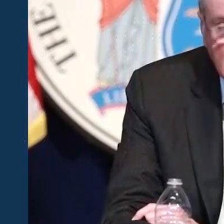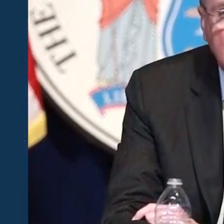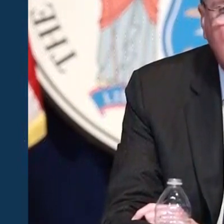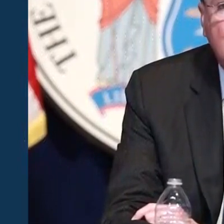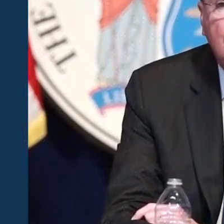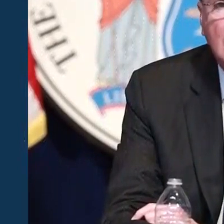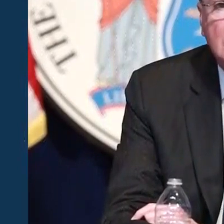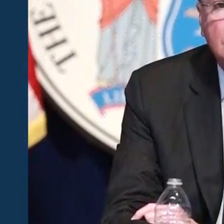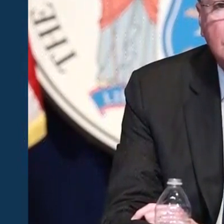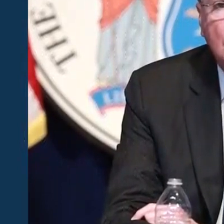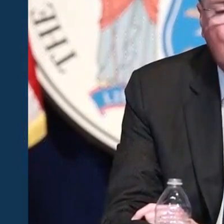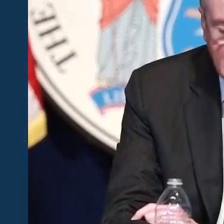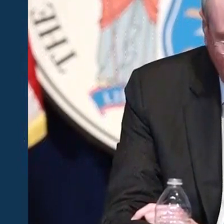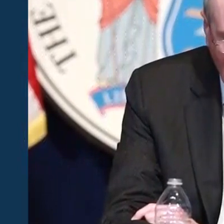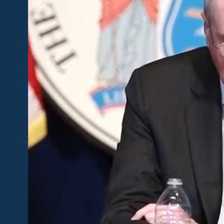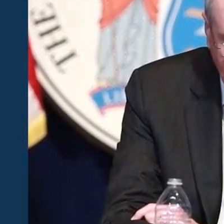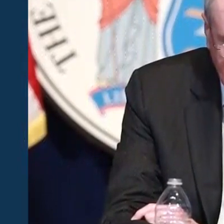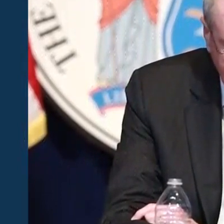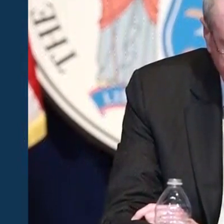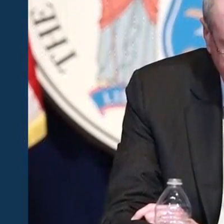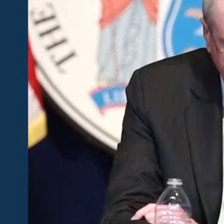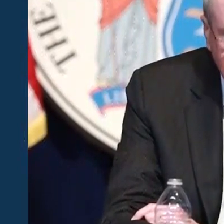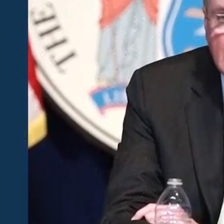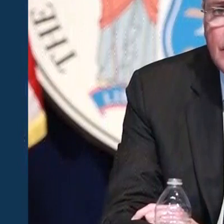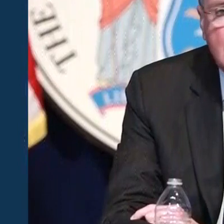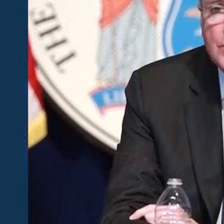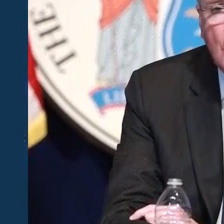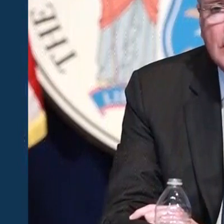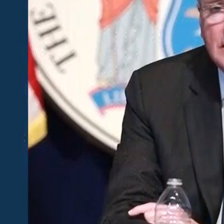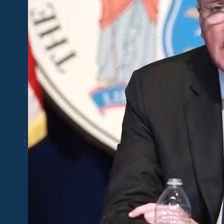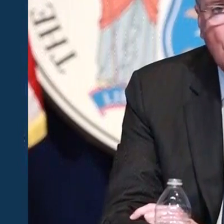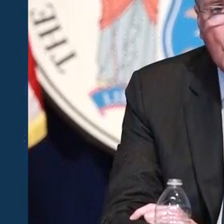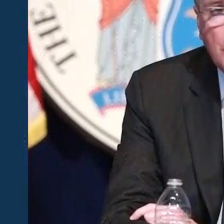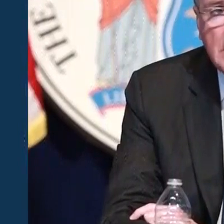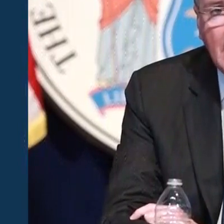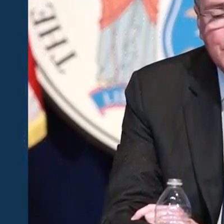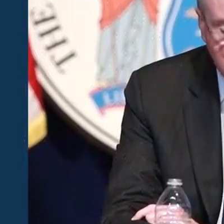number hits us right square in the gut. And these aren't